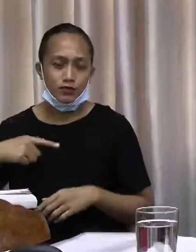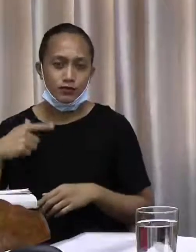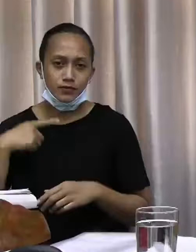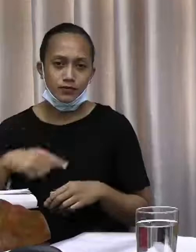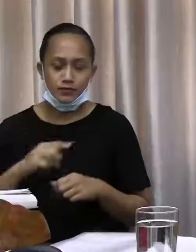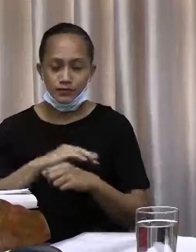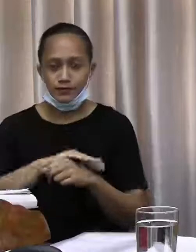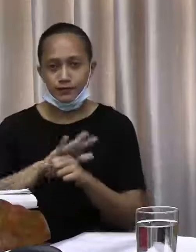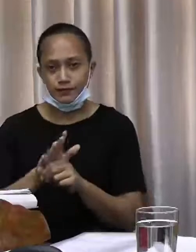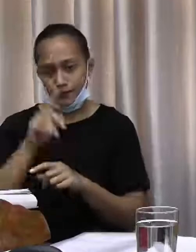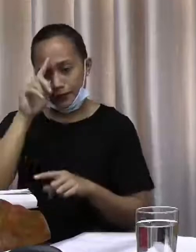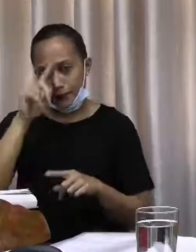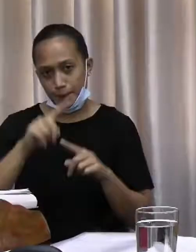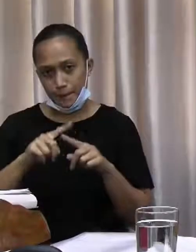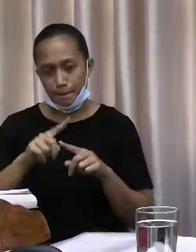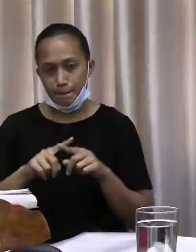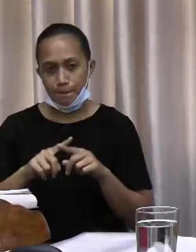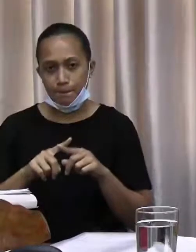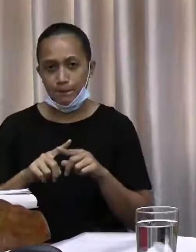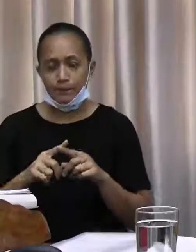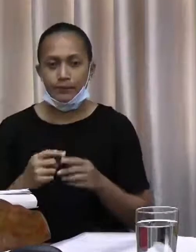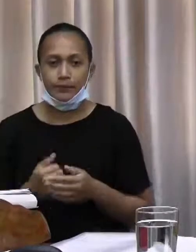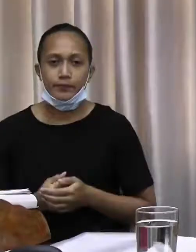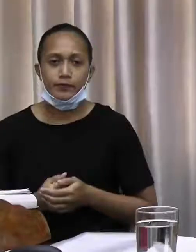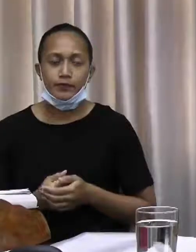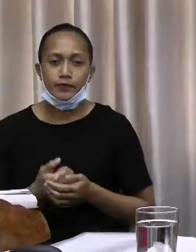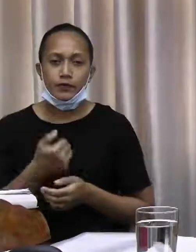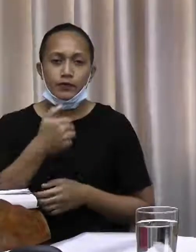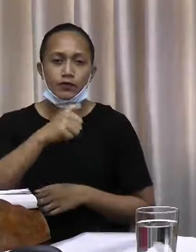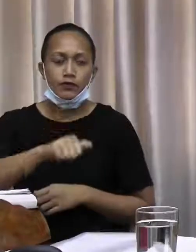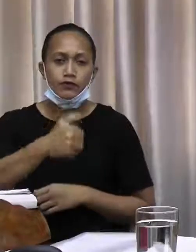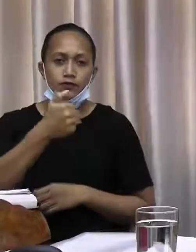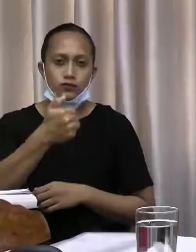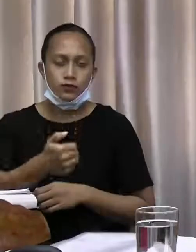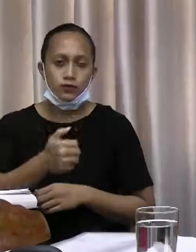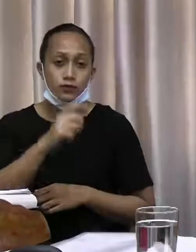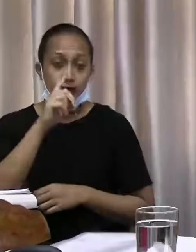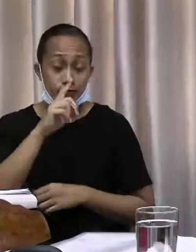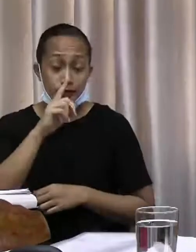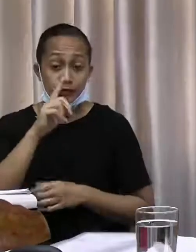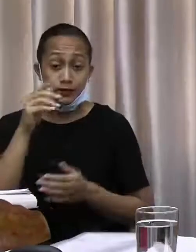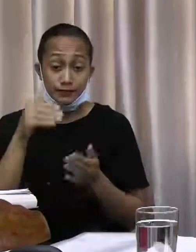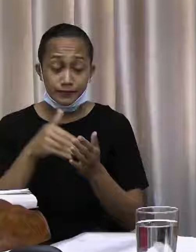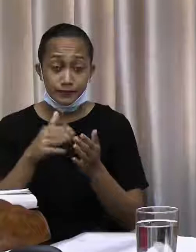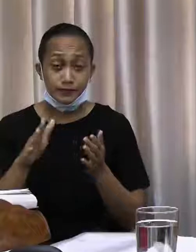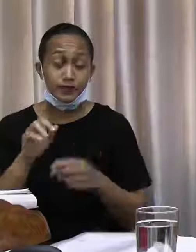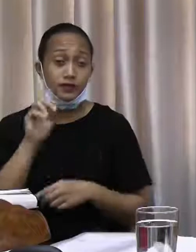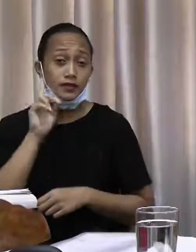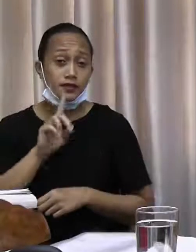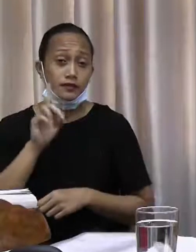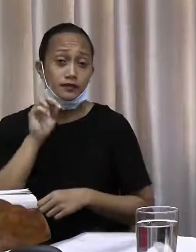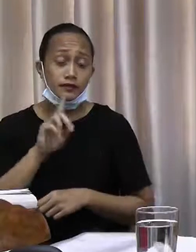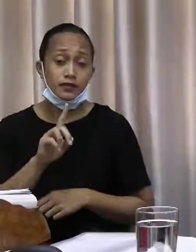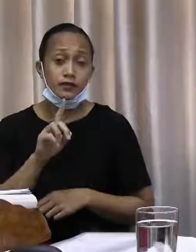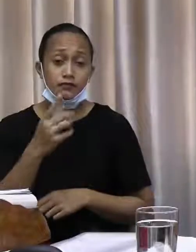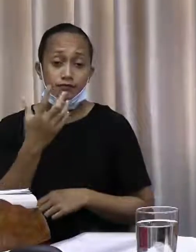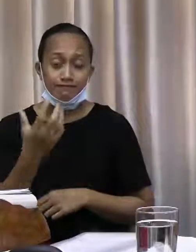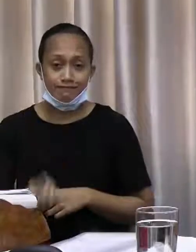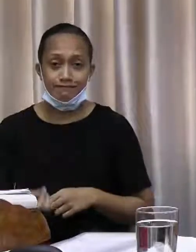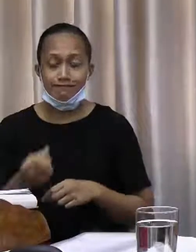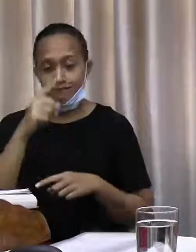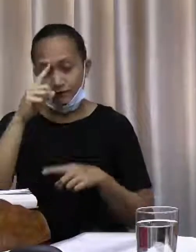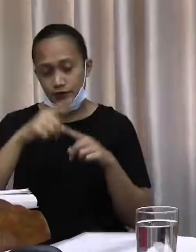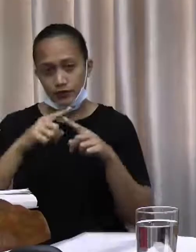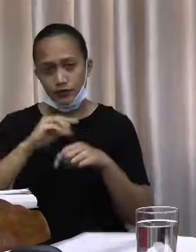faamae. E ono sifulu ono ilatou na faamaonia na nafi ua afia ile